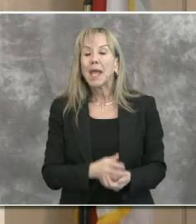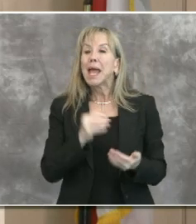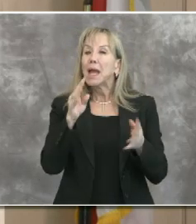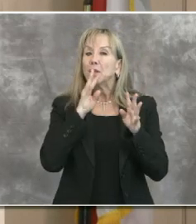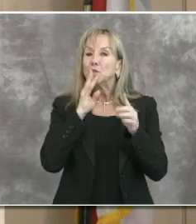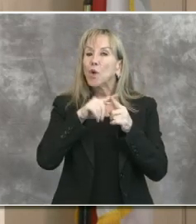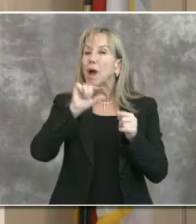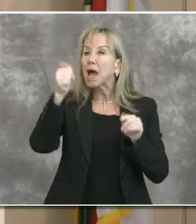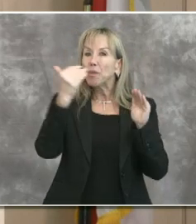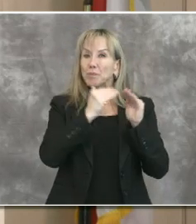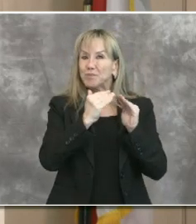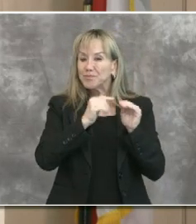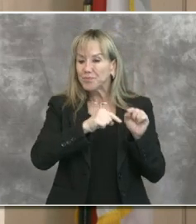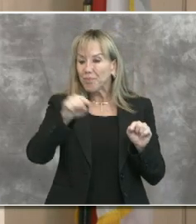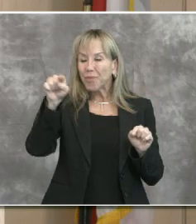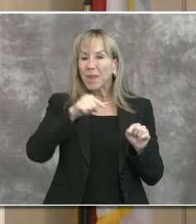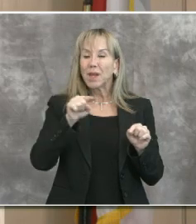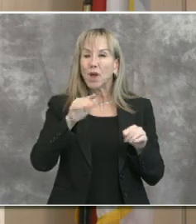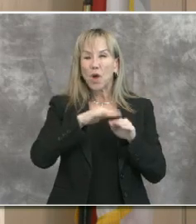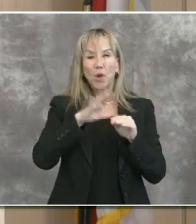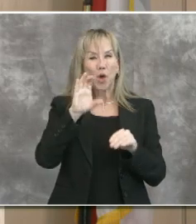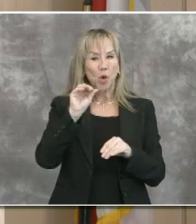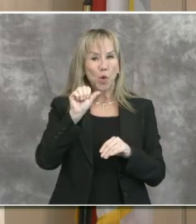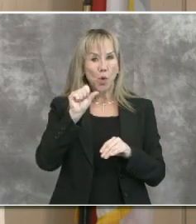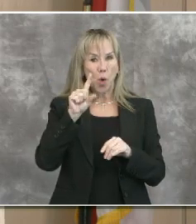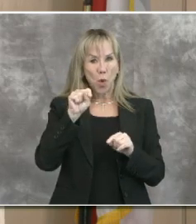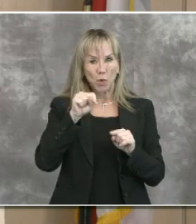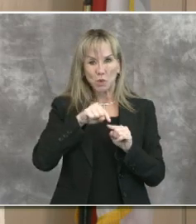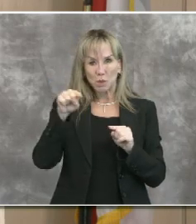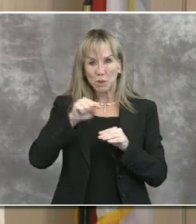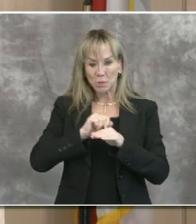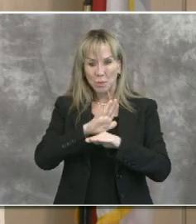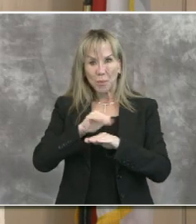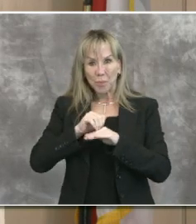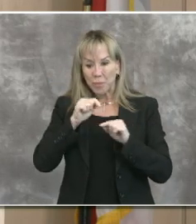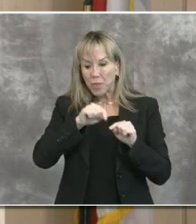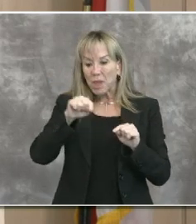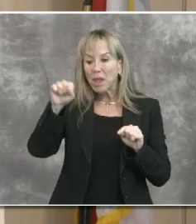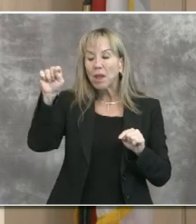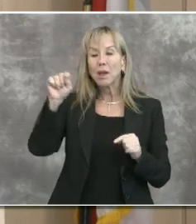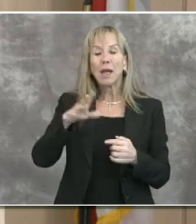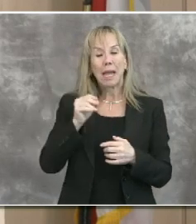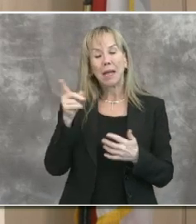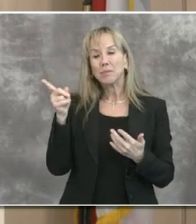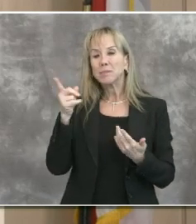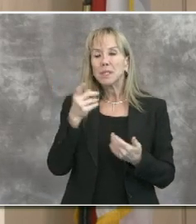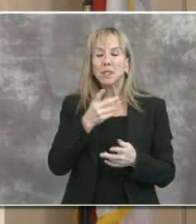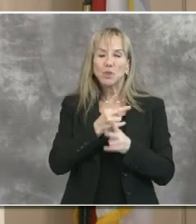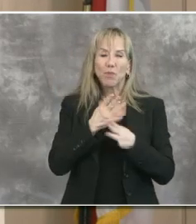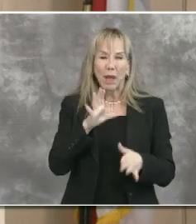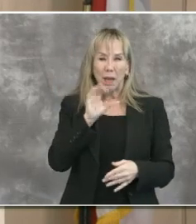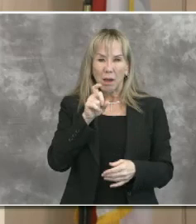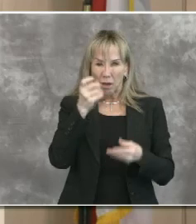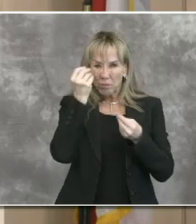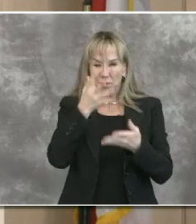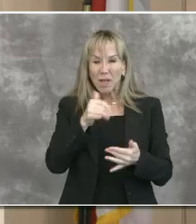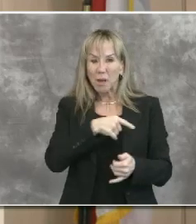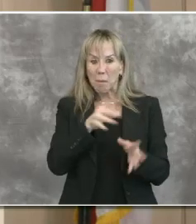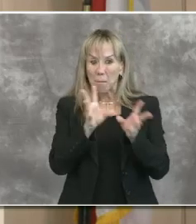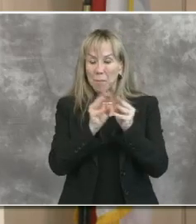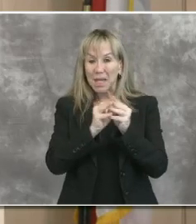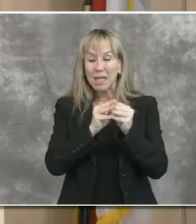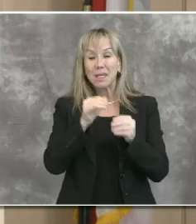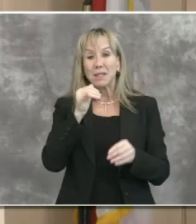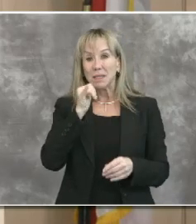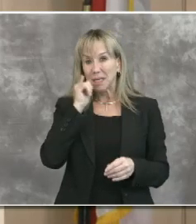coastal jurisdictions, they have met as of yesterday. Supervisor Cox shared that information, and they are putting together